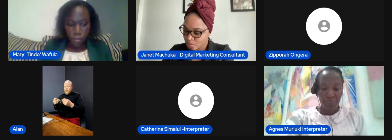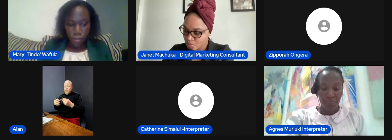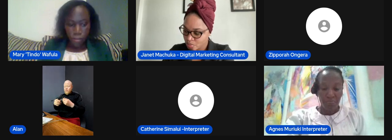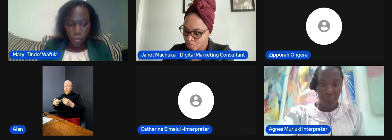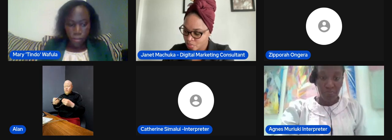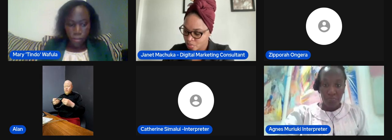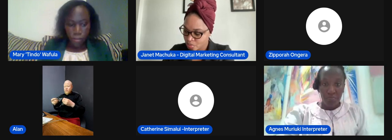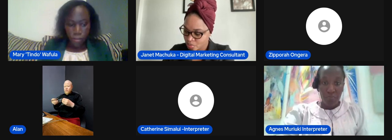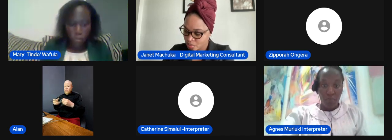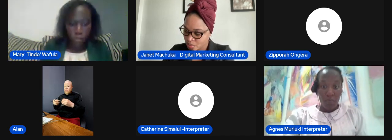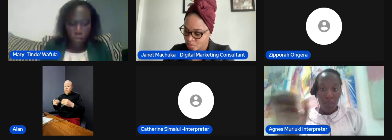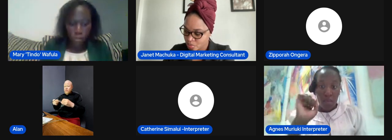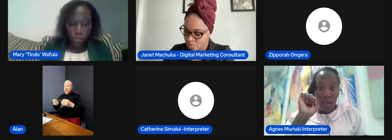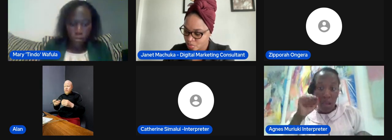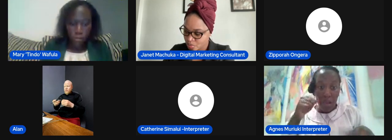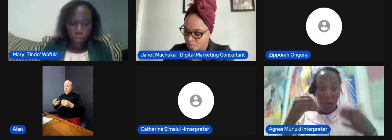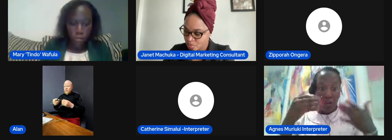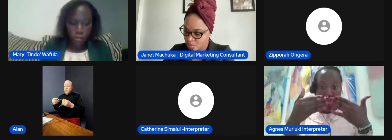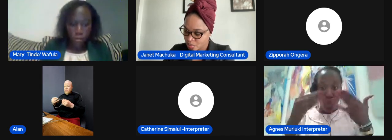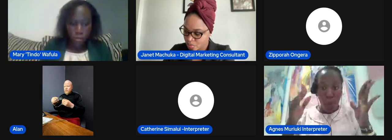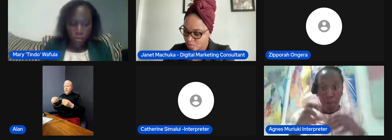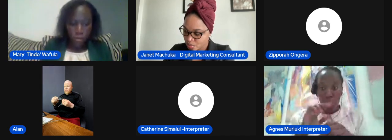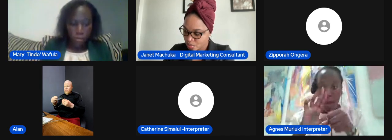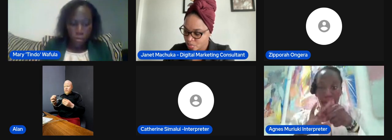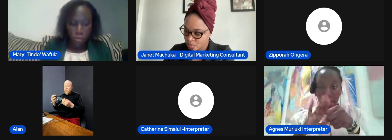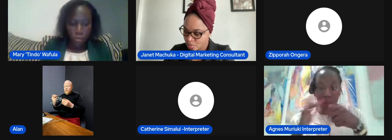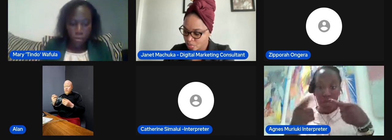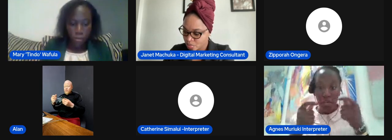Would you unmute and try?